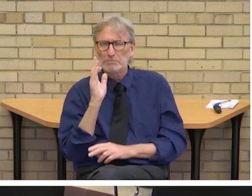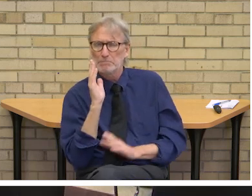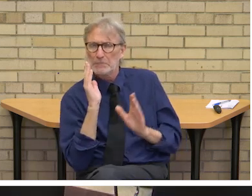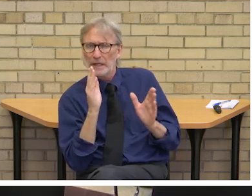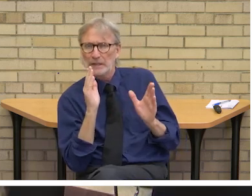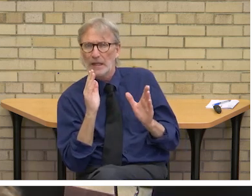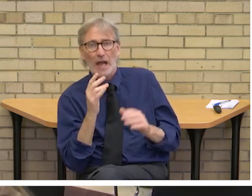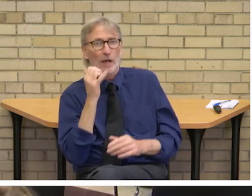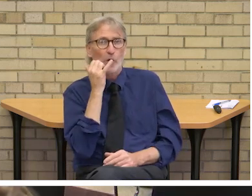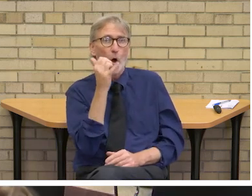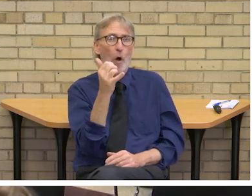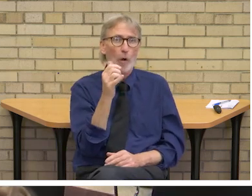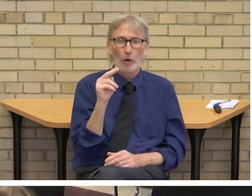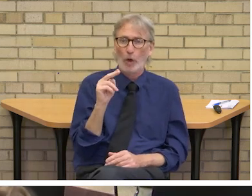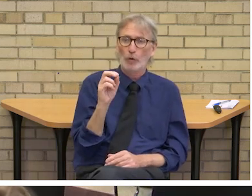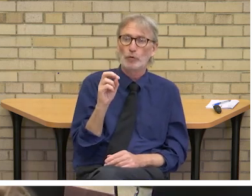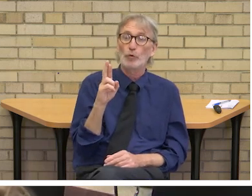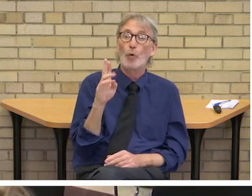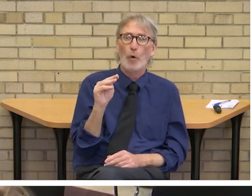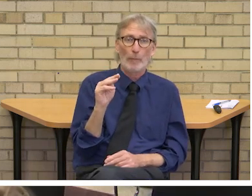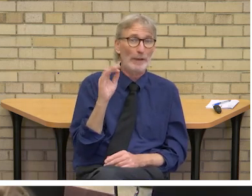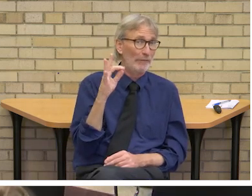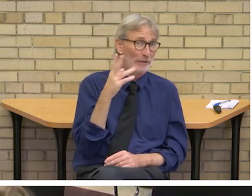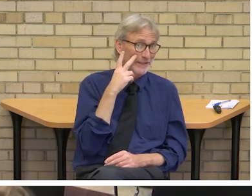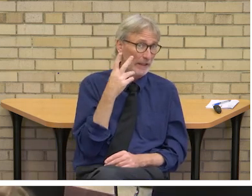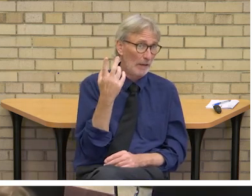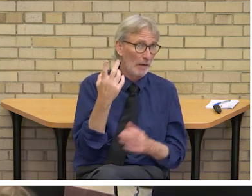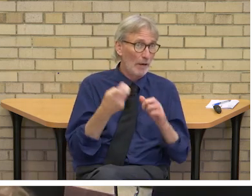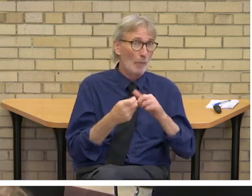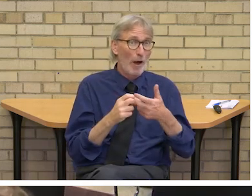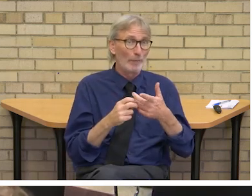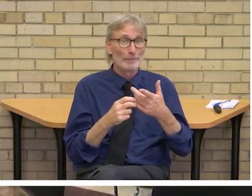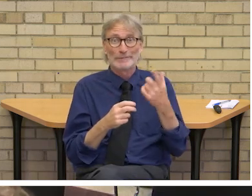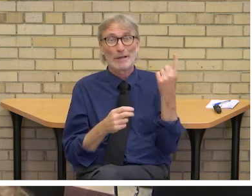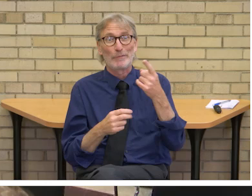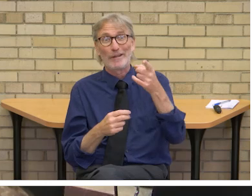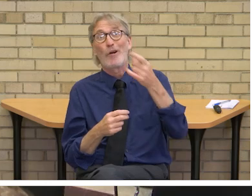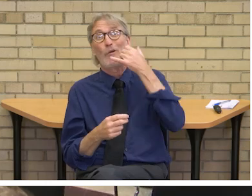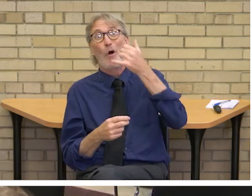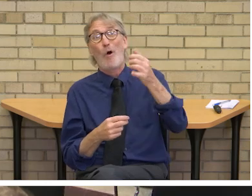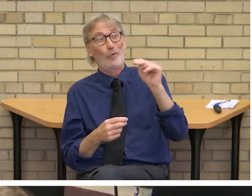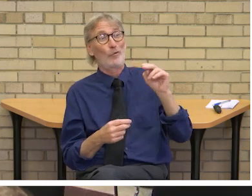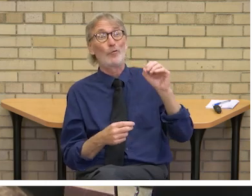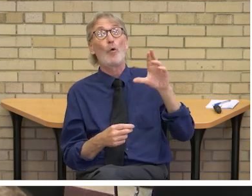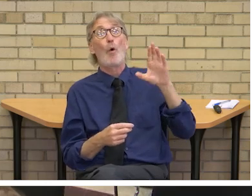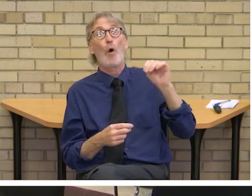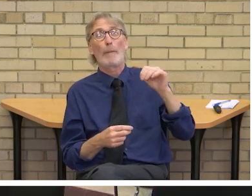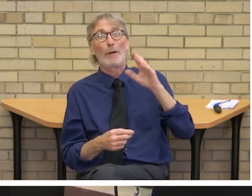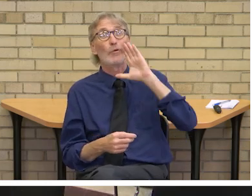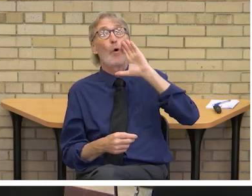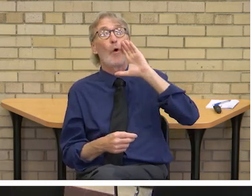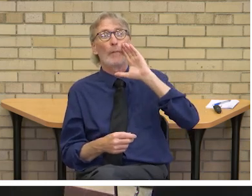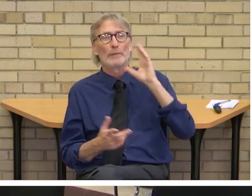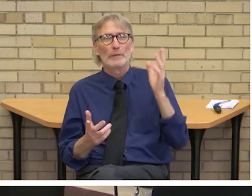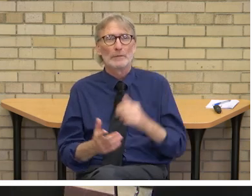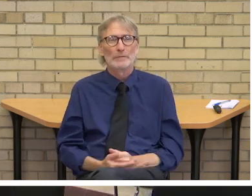and give Norm a call if you see anybody misbehaving out there. But I think you might be okay on the traffic study.